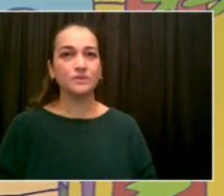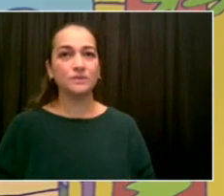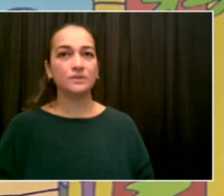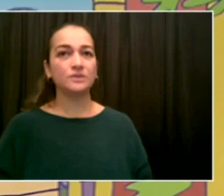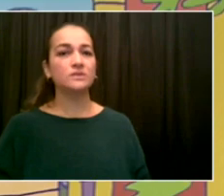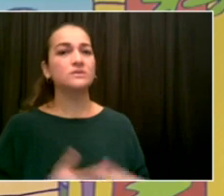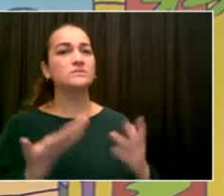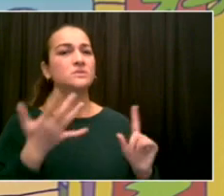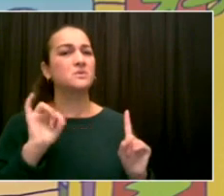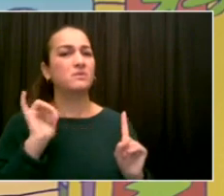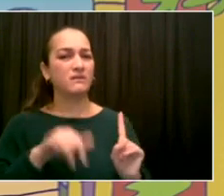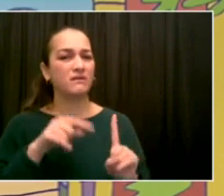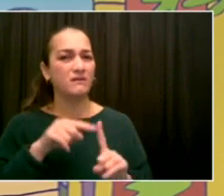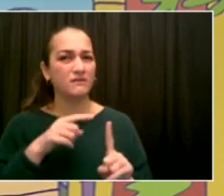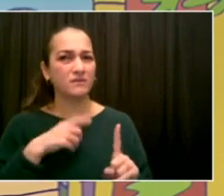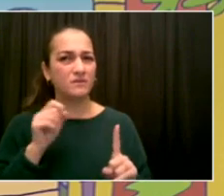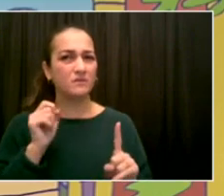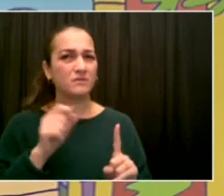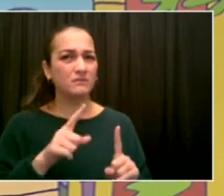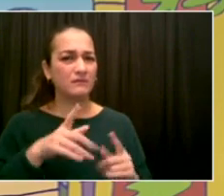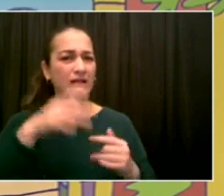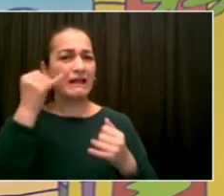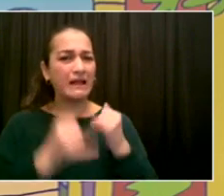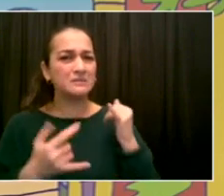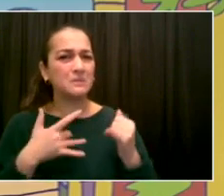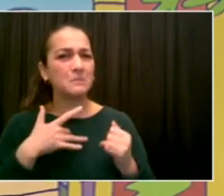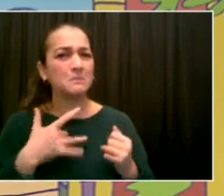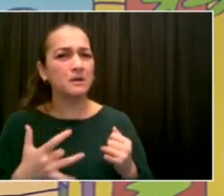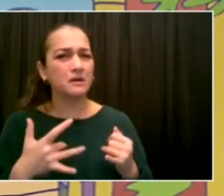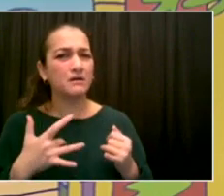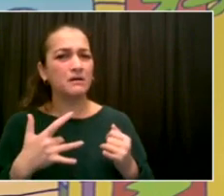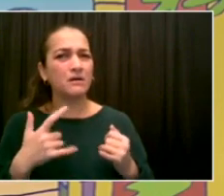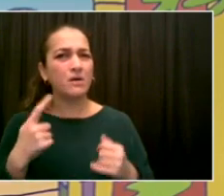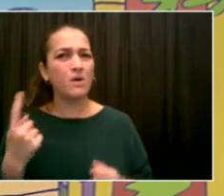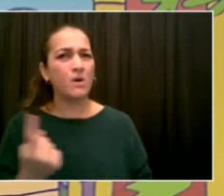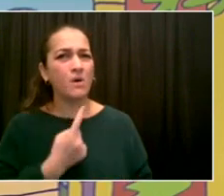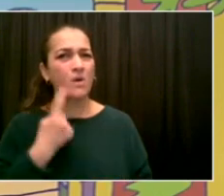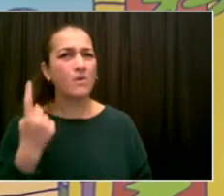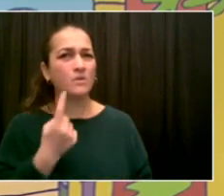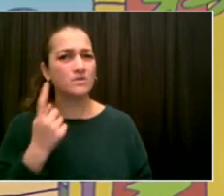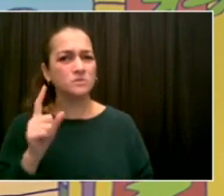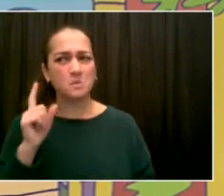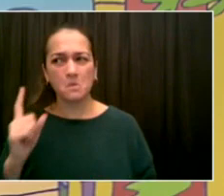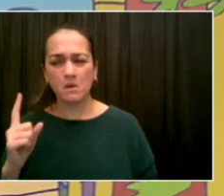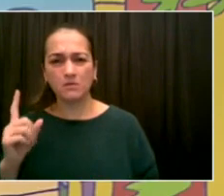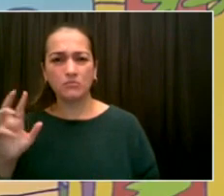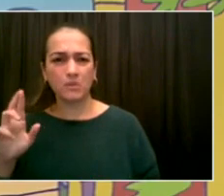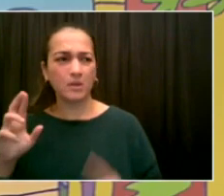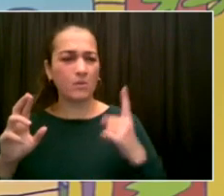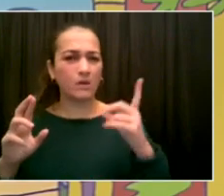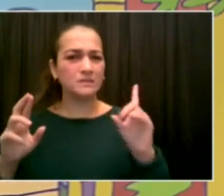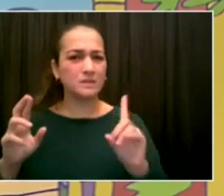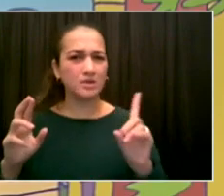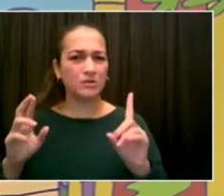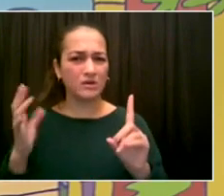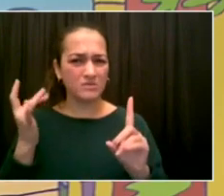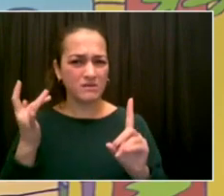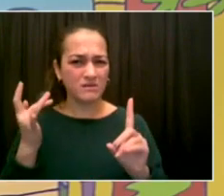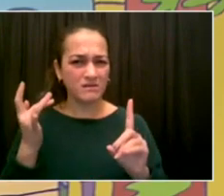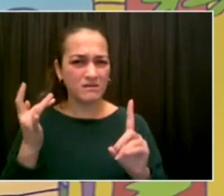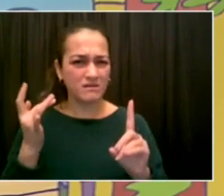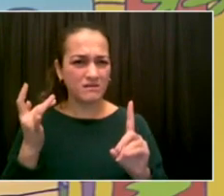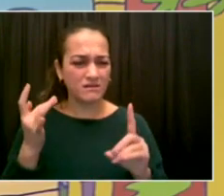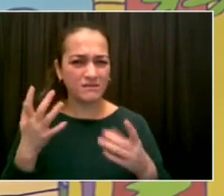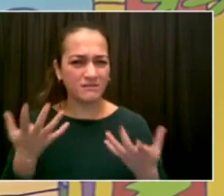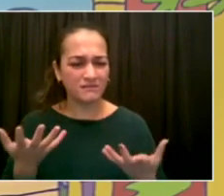point? You know, Steve, I think the current system is a good system. And no, I do not think we should change